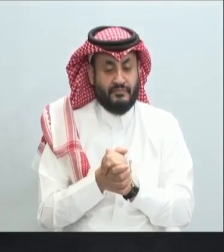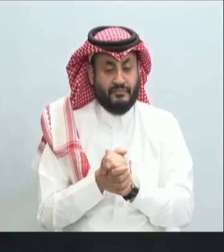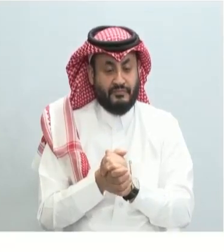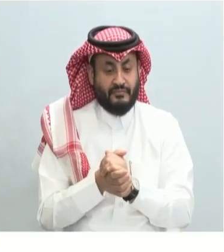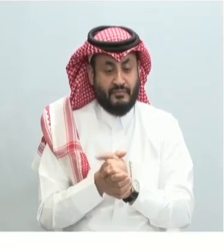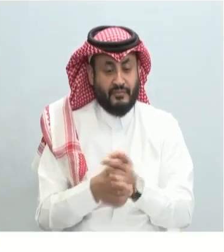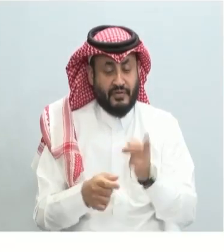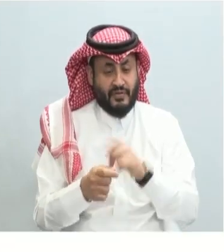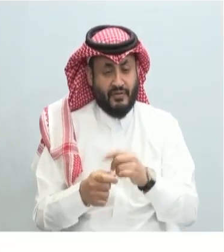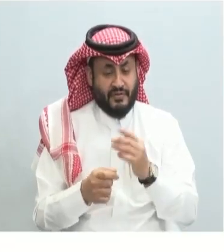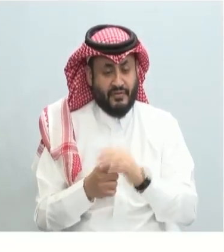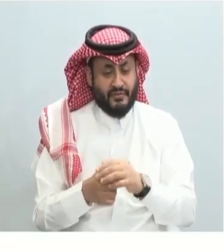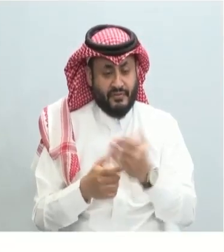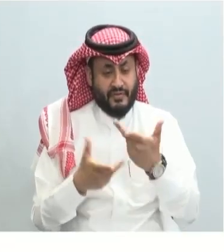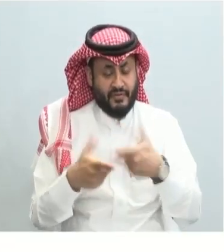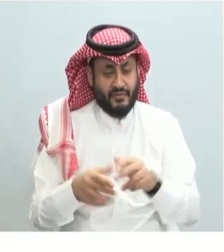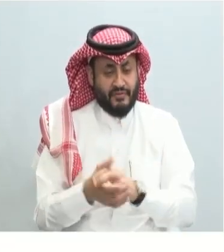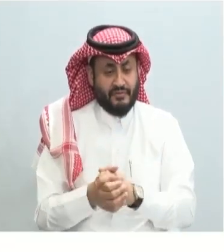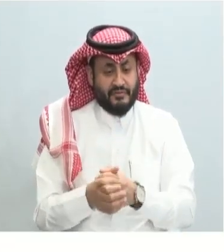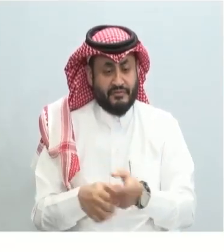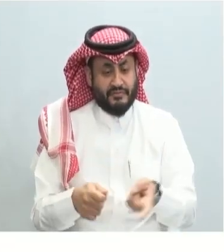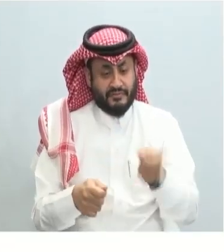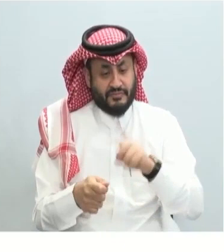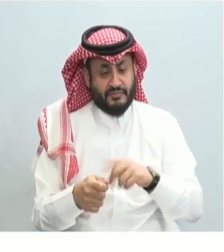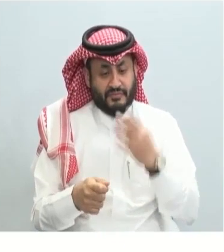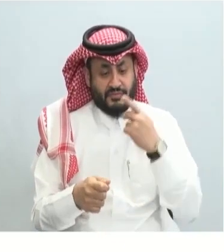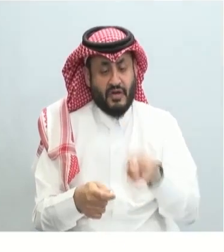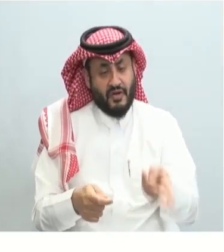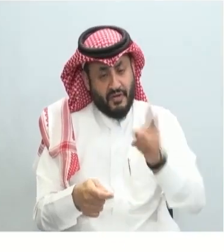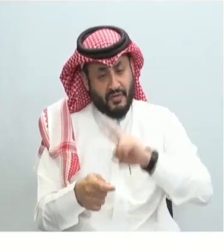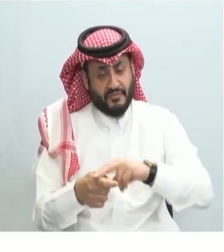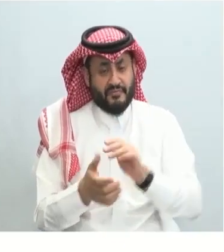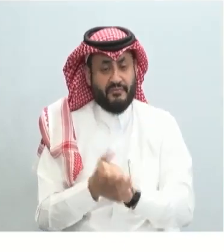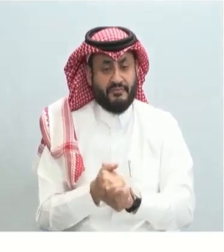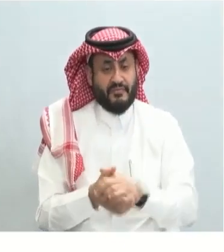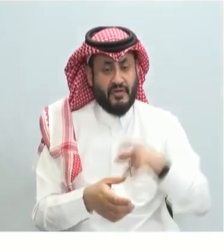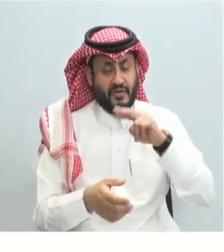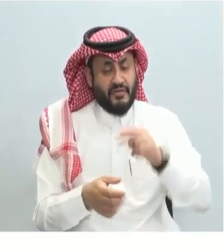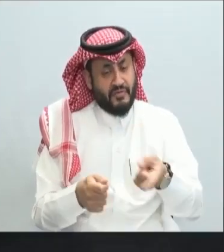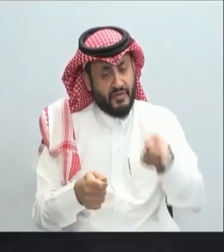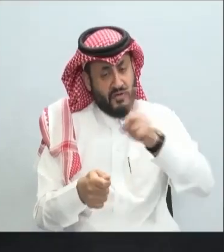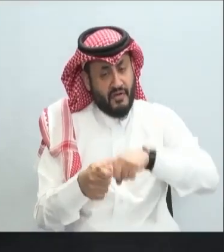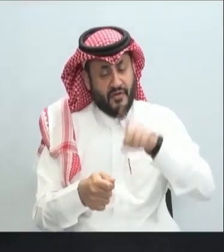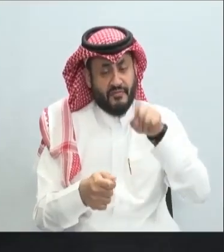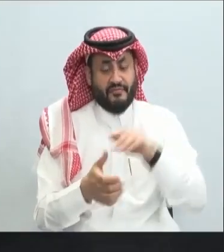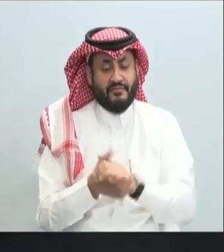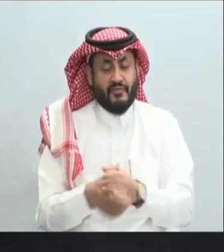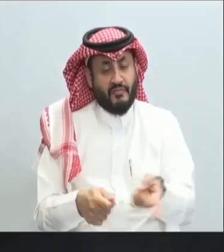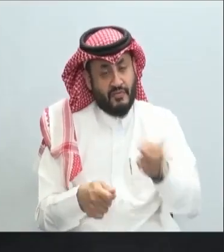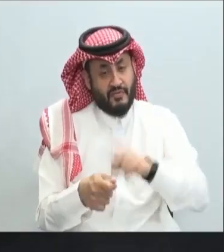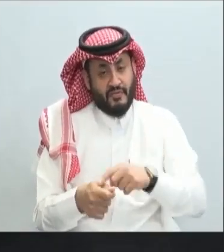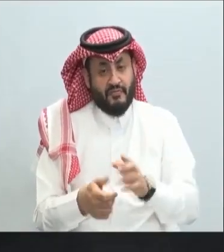but when we reach or when we started again, we said Sunday comes again. It means that we start